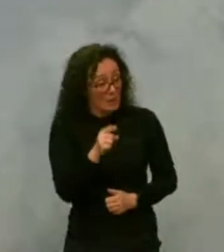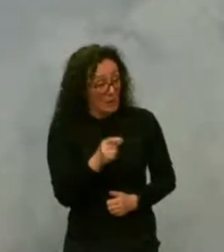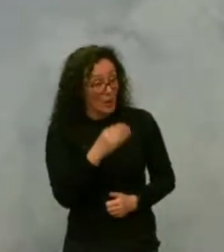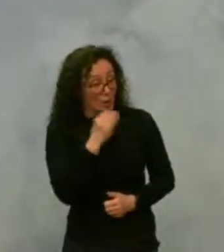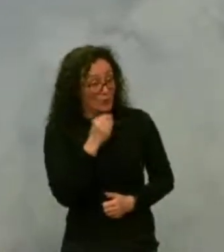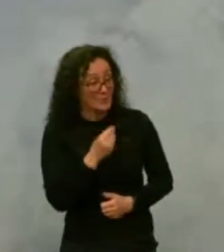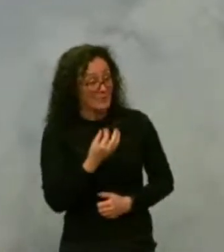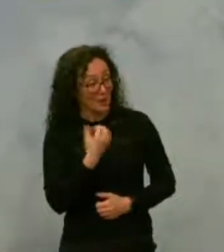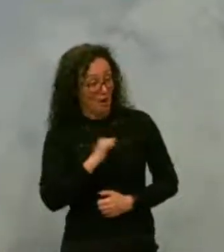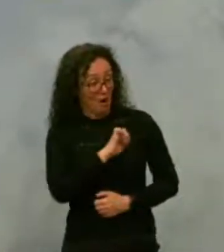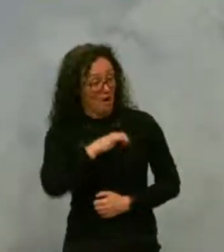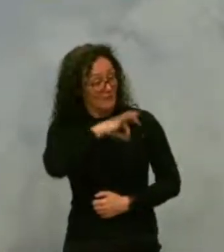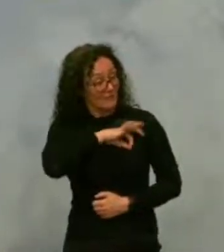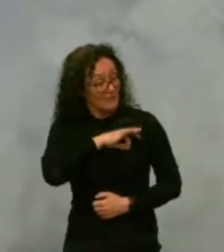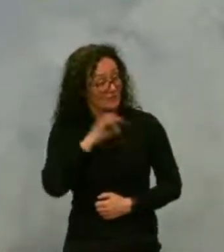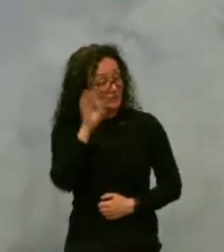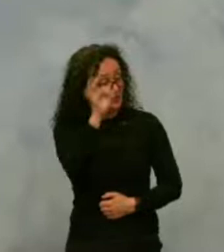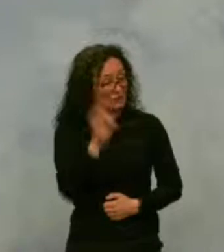rates when they're attractive.